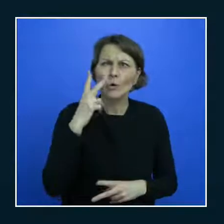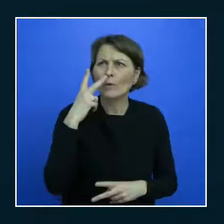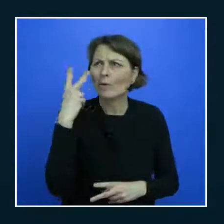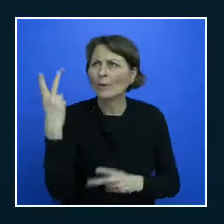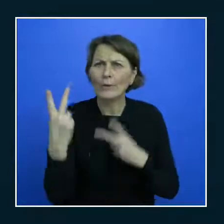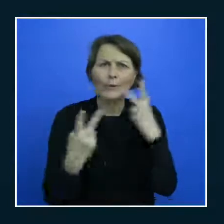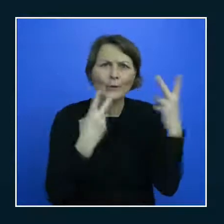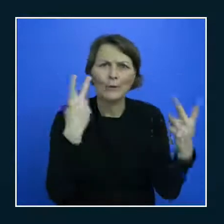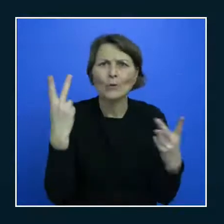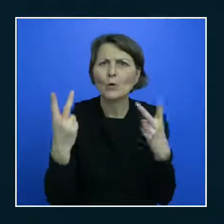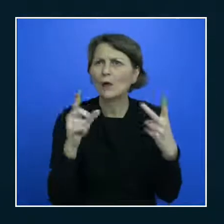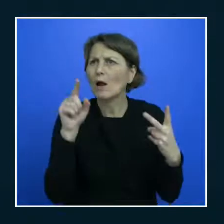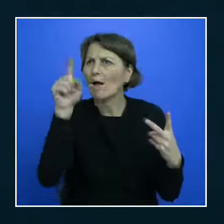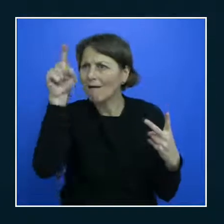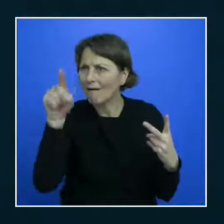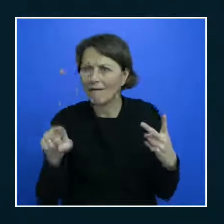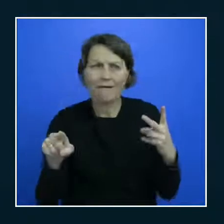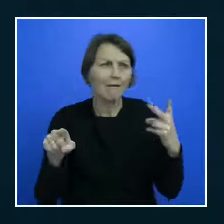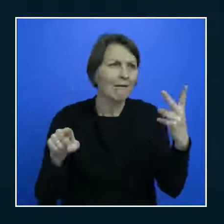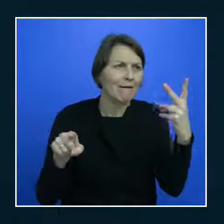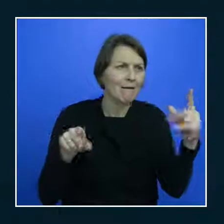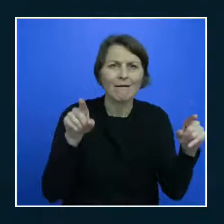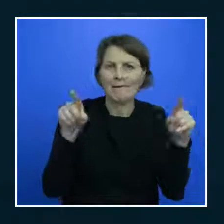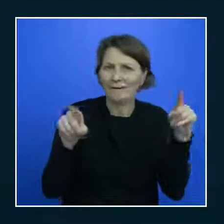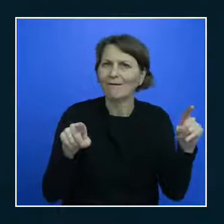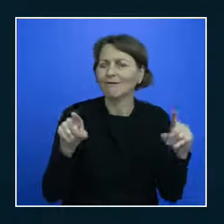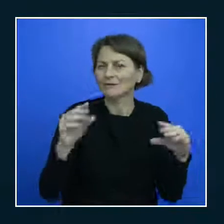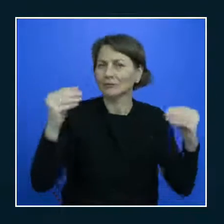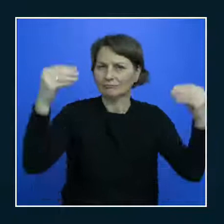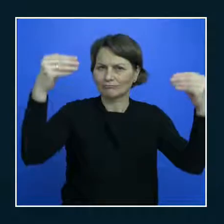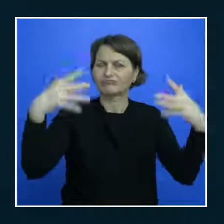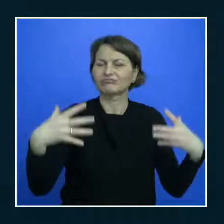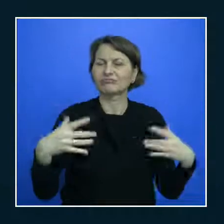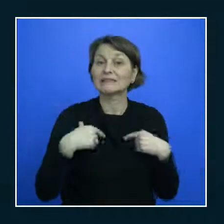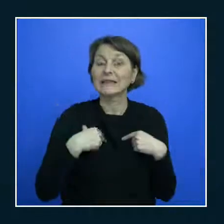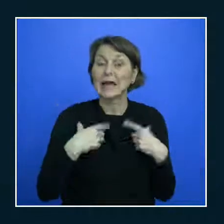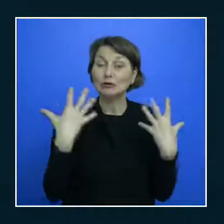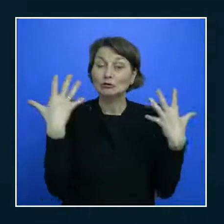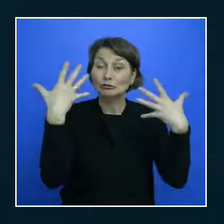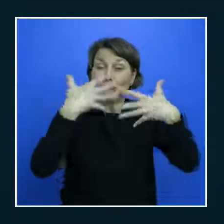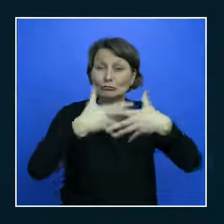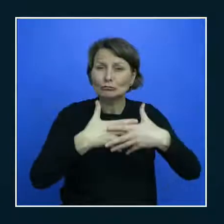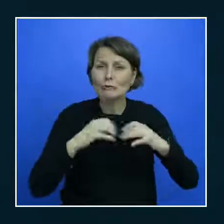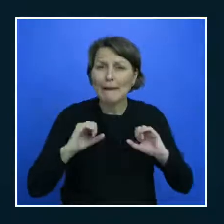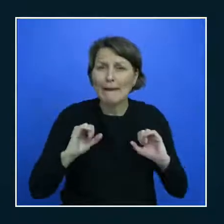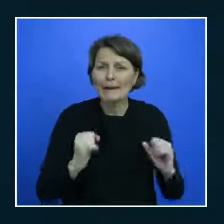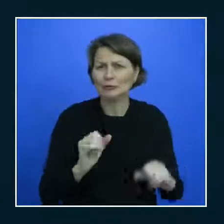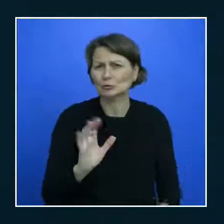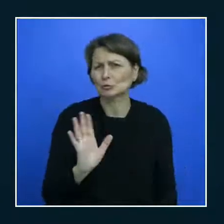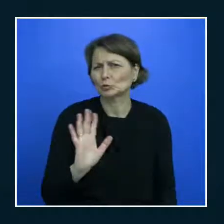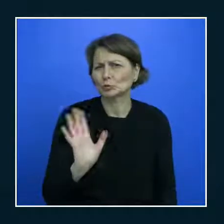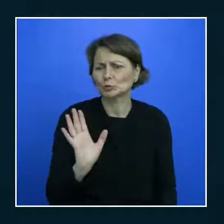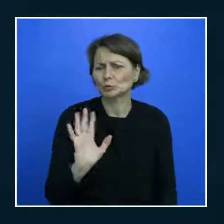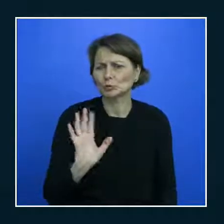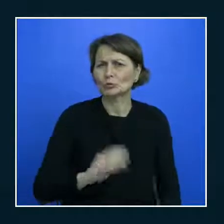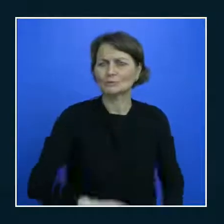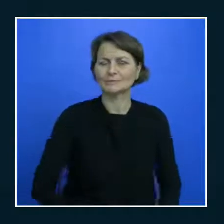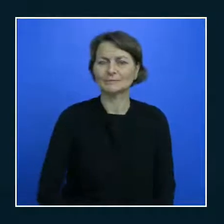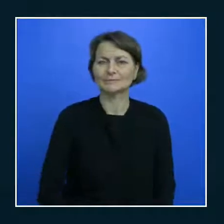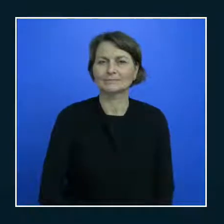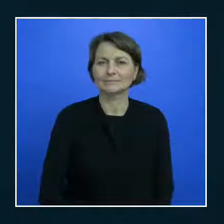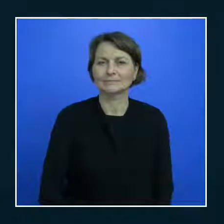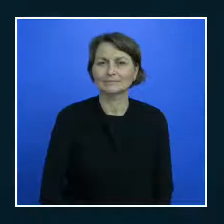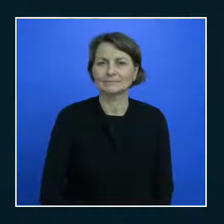without very complex actions. And this is what happened to a lot